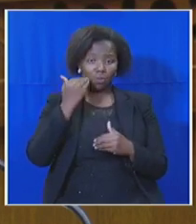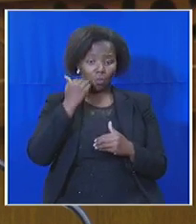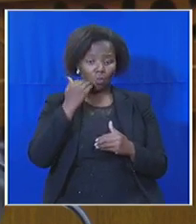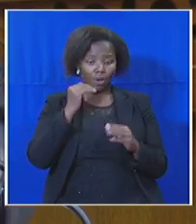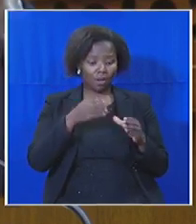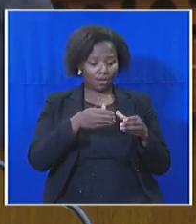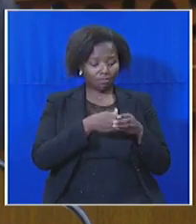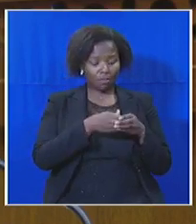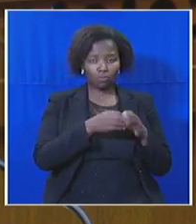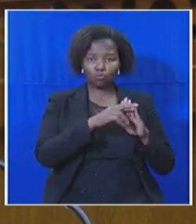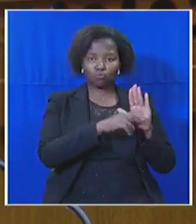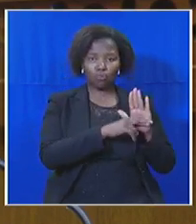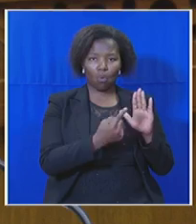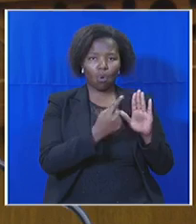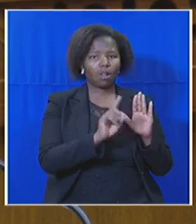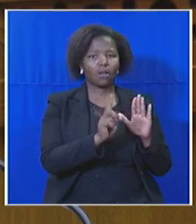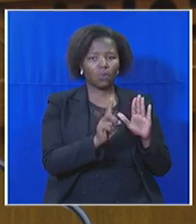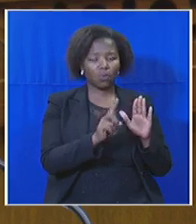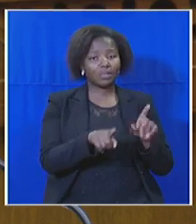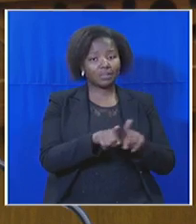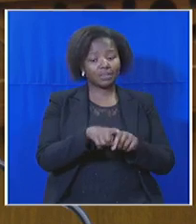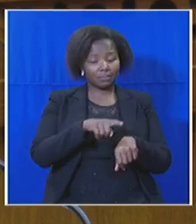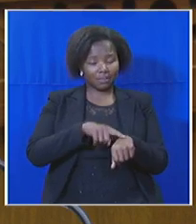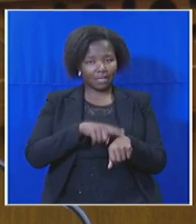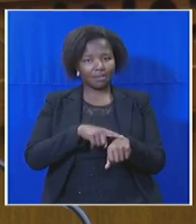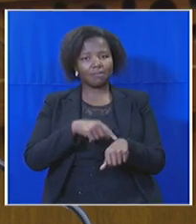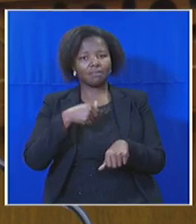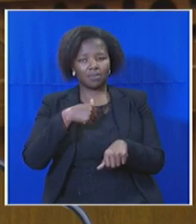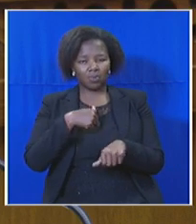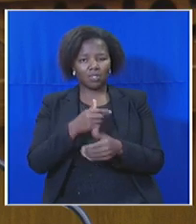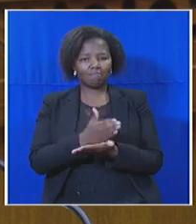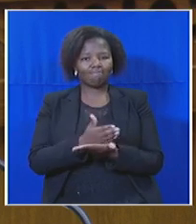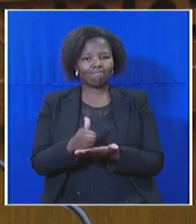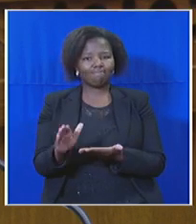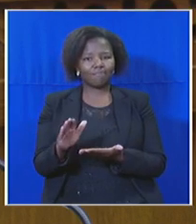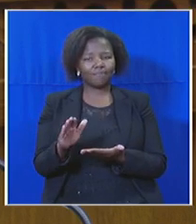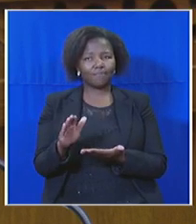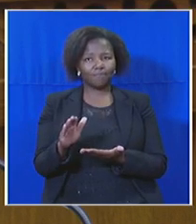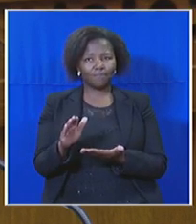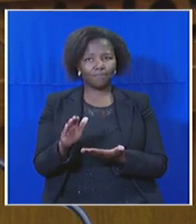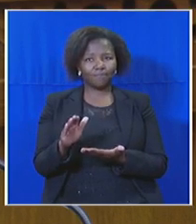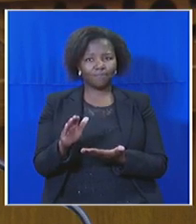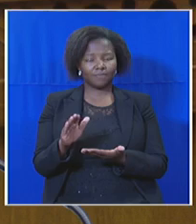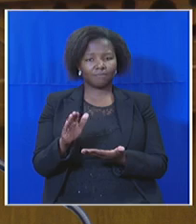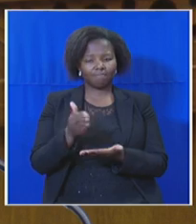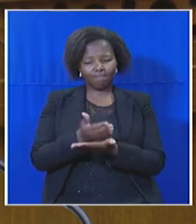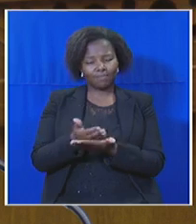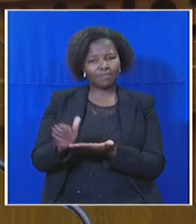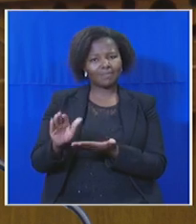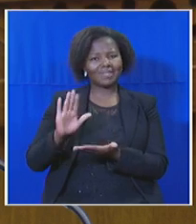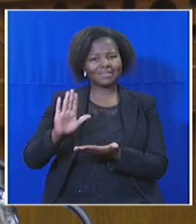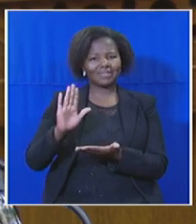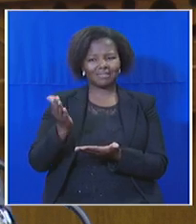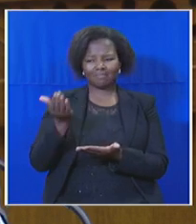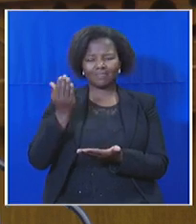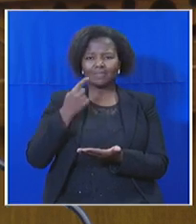rule, but also in the eradication of a legacy that had, to all intents and purposes, defined